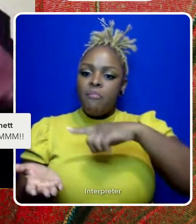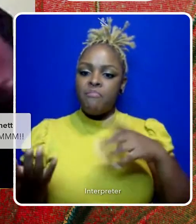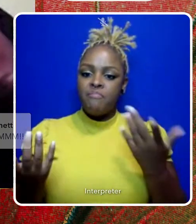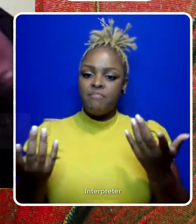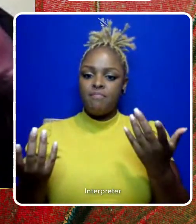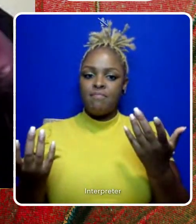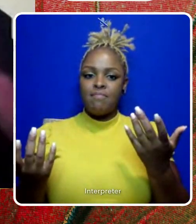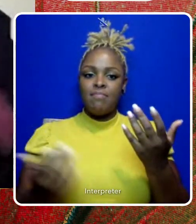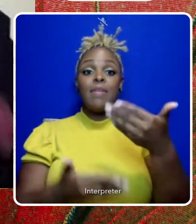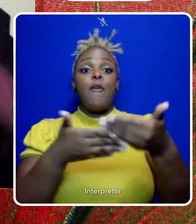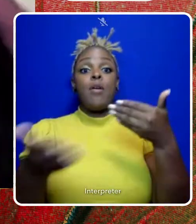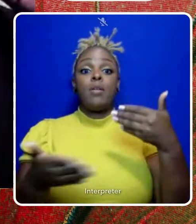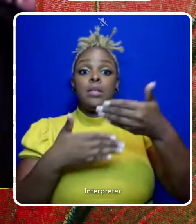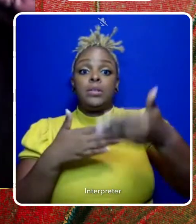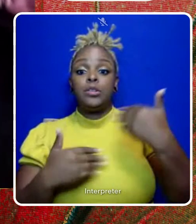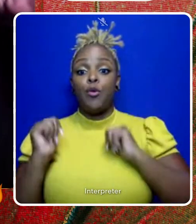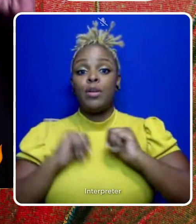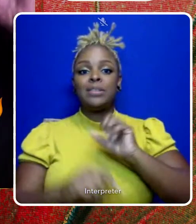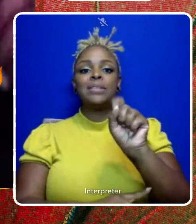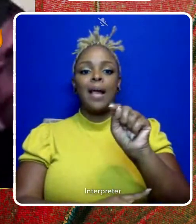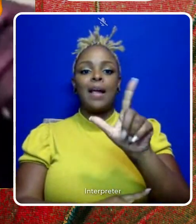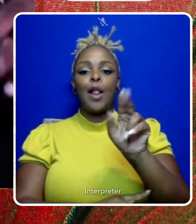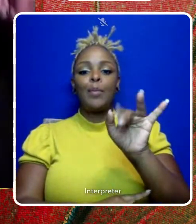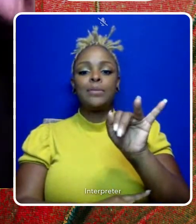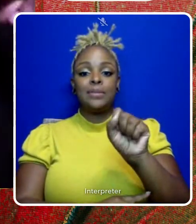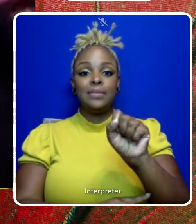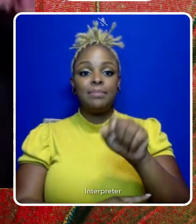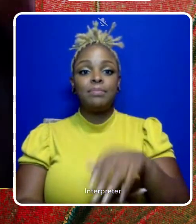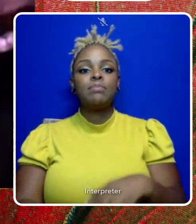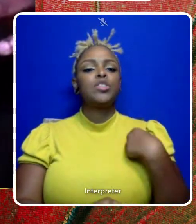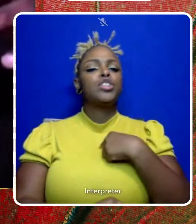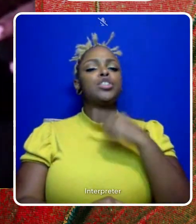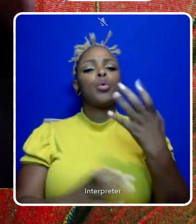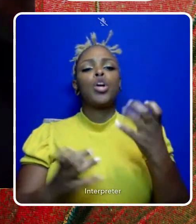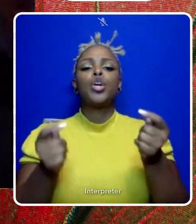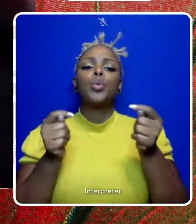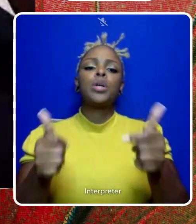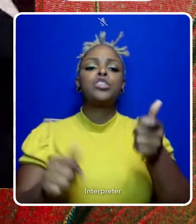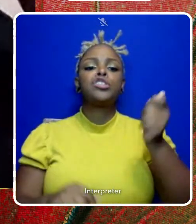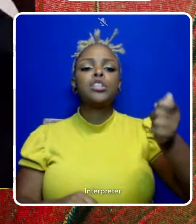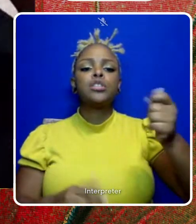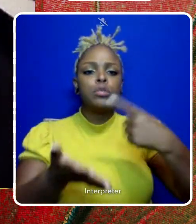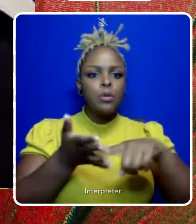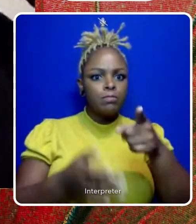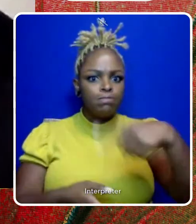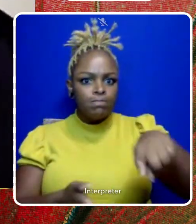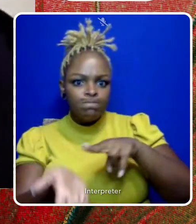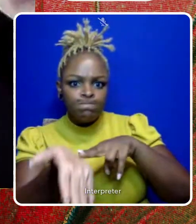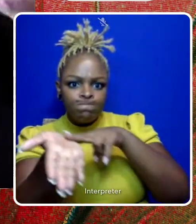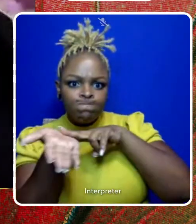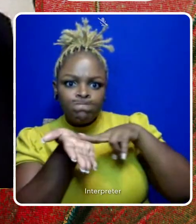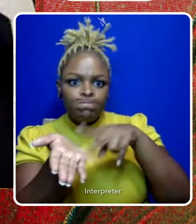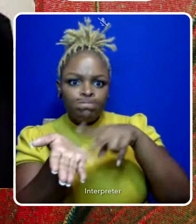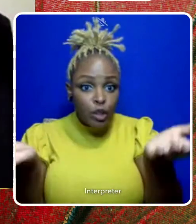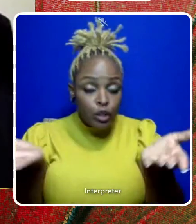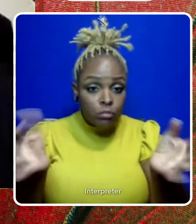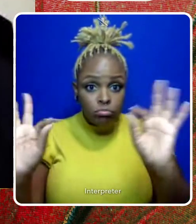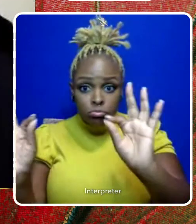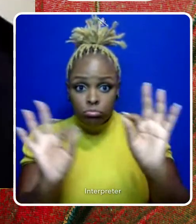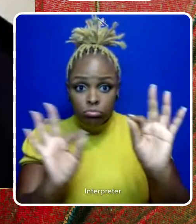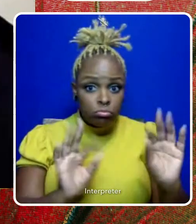the stage, I just want to do a quick judges check. Judges, we here. Judges, we here. I just want to know if we hear